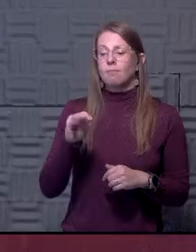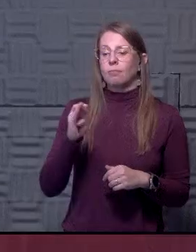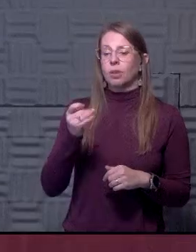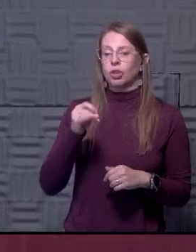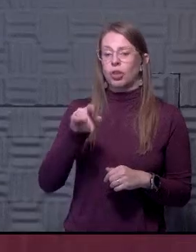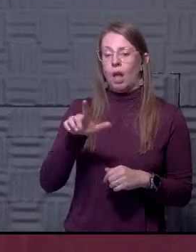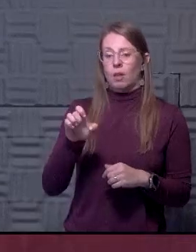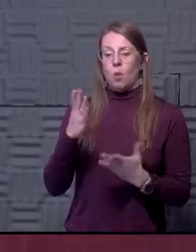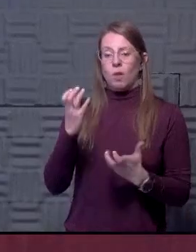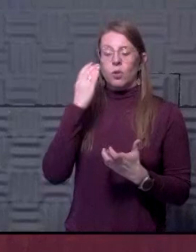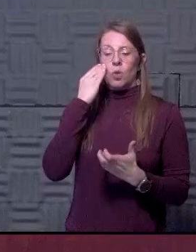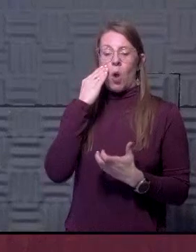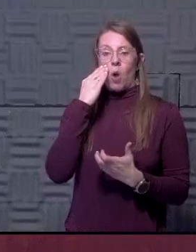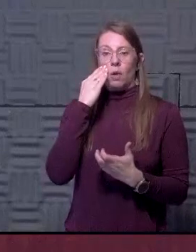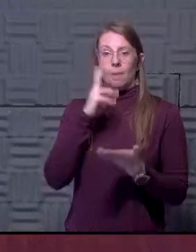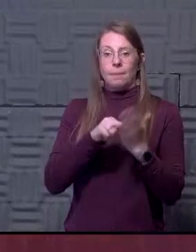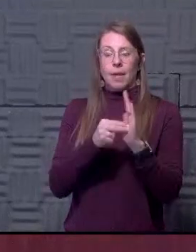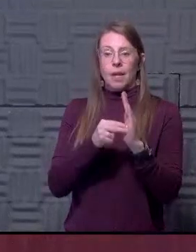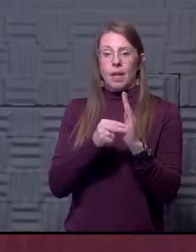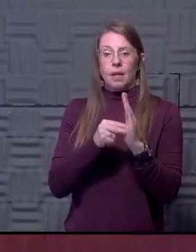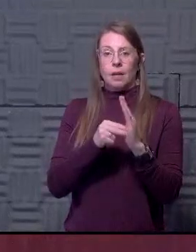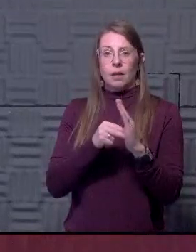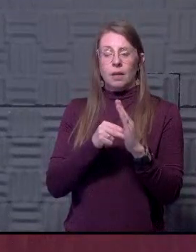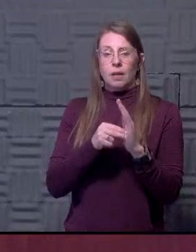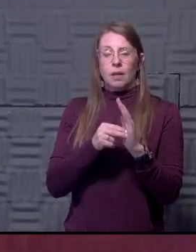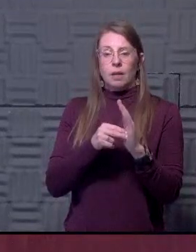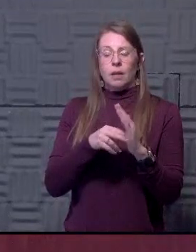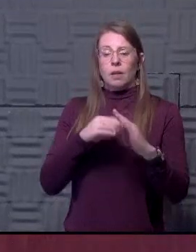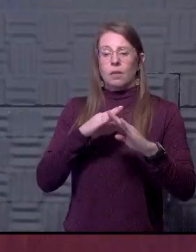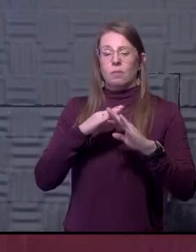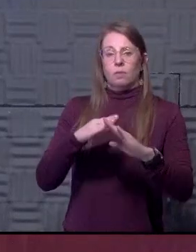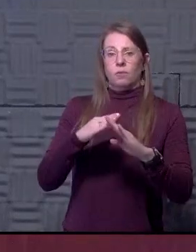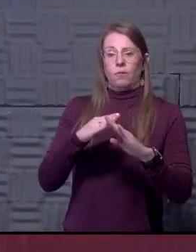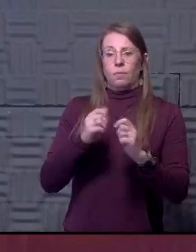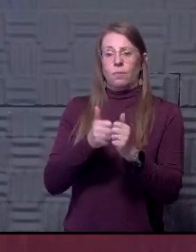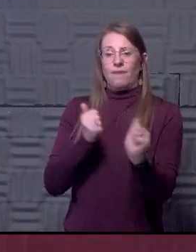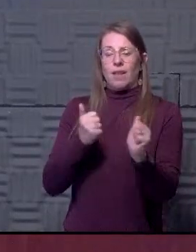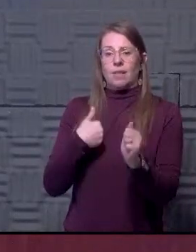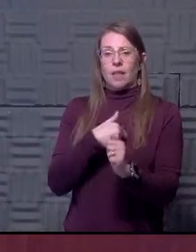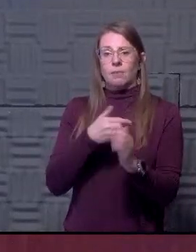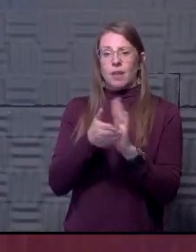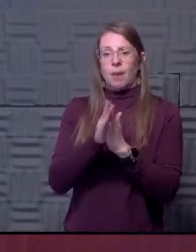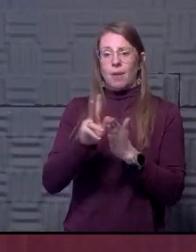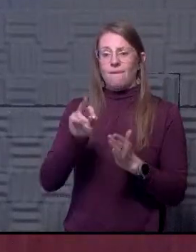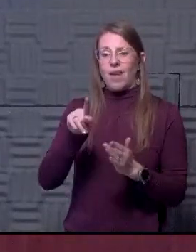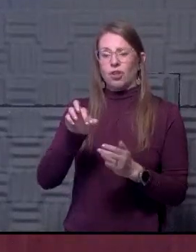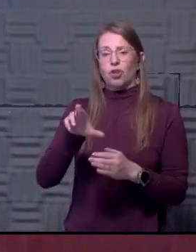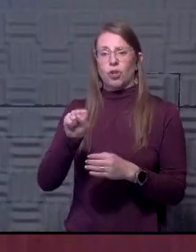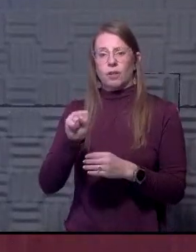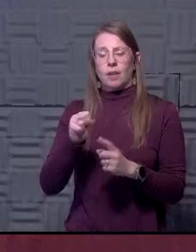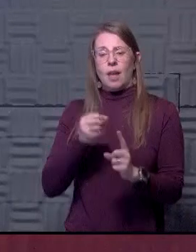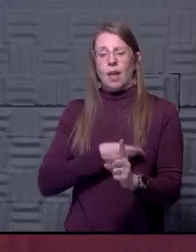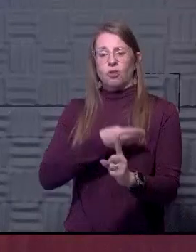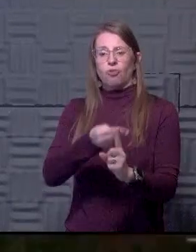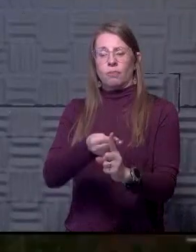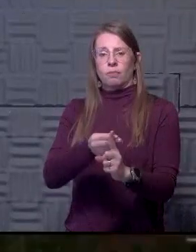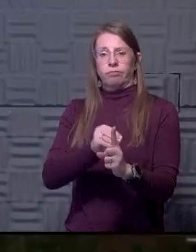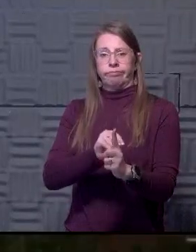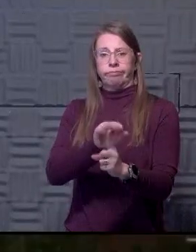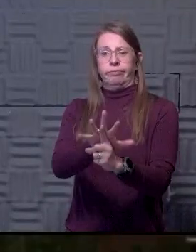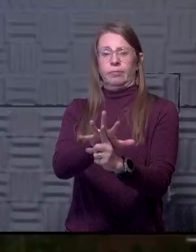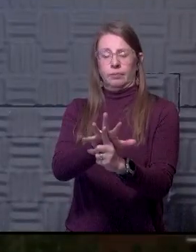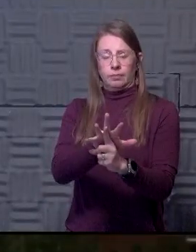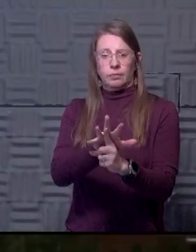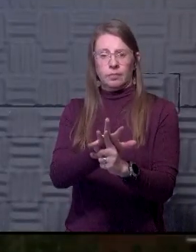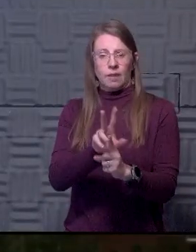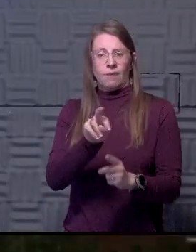we get the vaccine, does that prevent us from being vectors and transmitting the virus? Ooh, what's current thinking on that, Dr. Mahood? Well, I